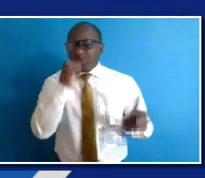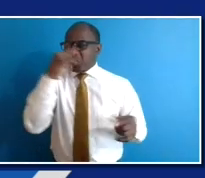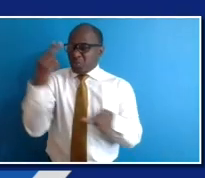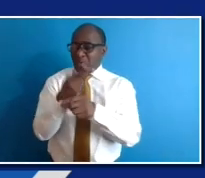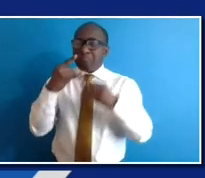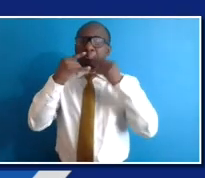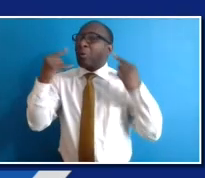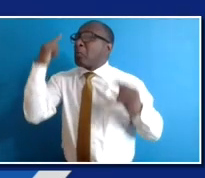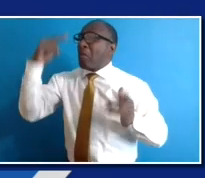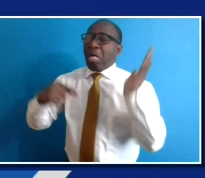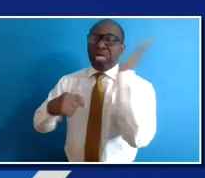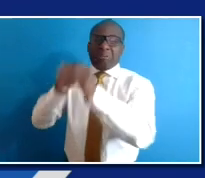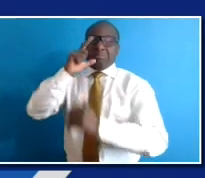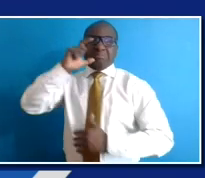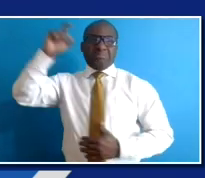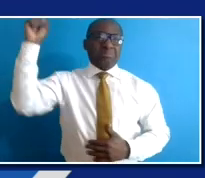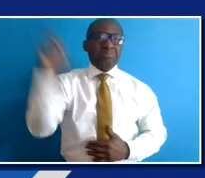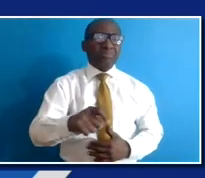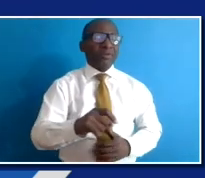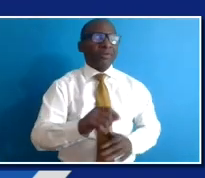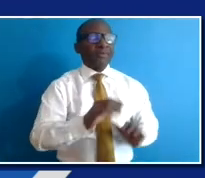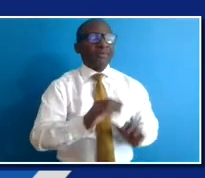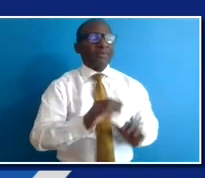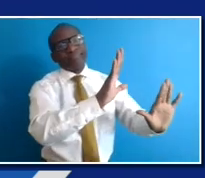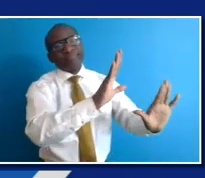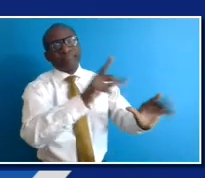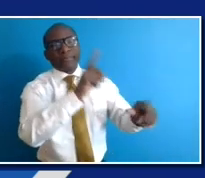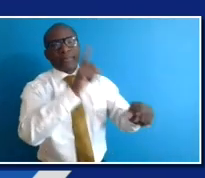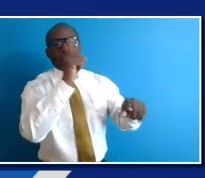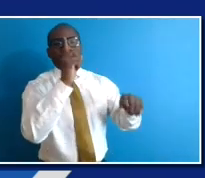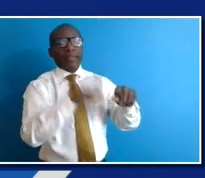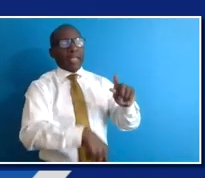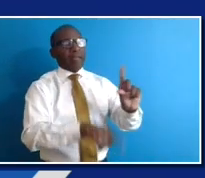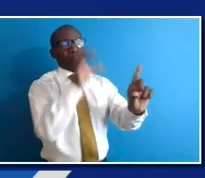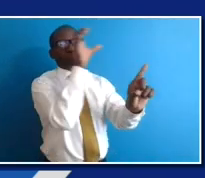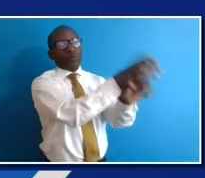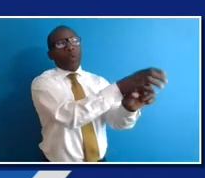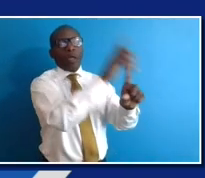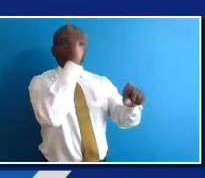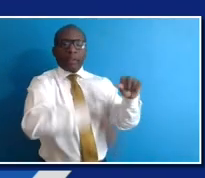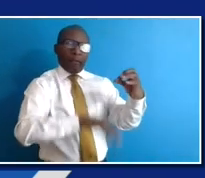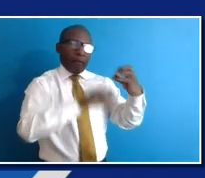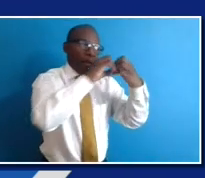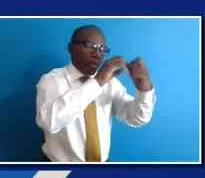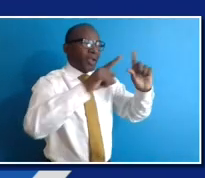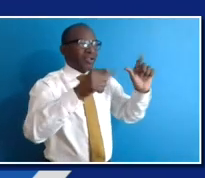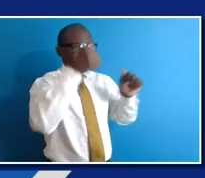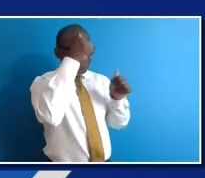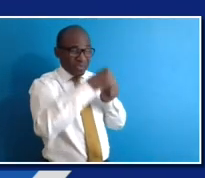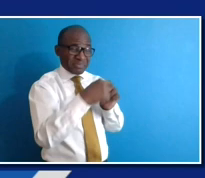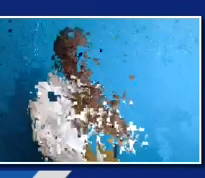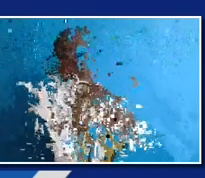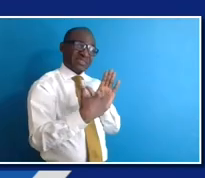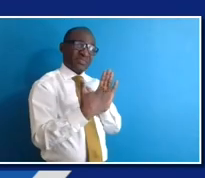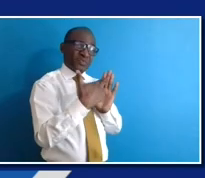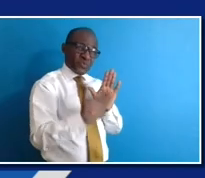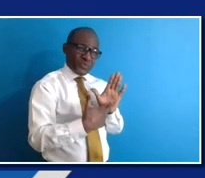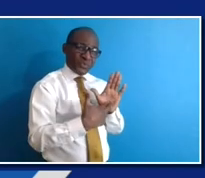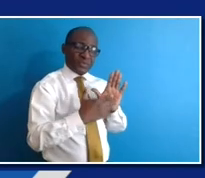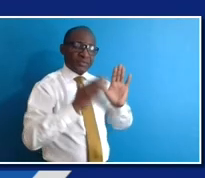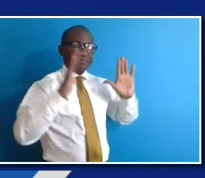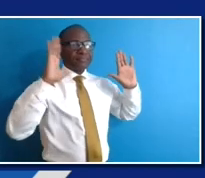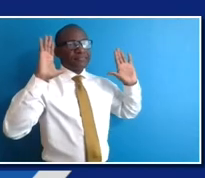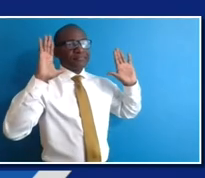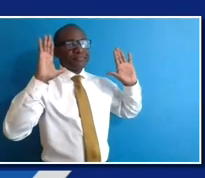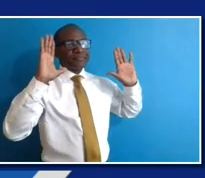asked to please comply, and that's the focus of how we try to enforce it. We have not written tickets. We have not arrested individuals. We don't think that would